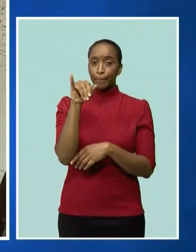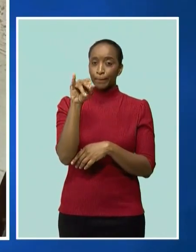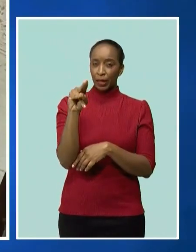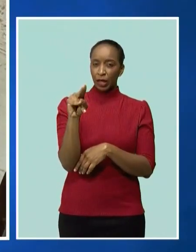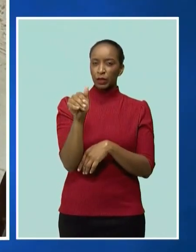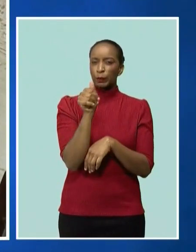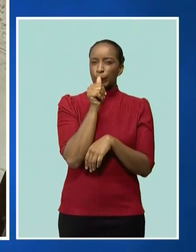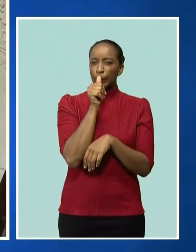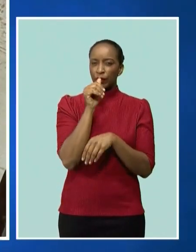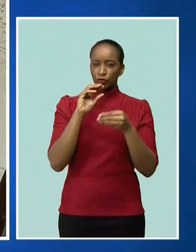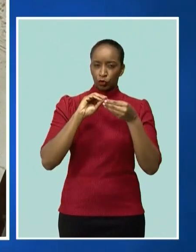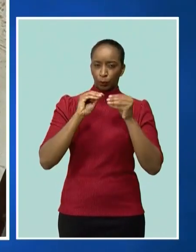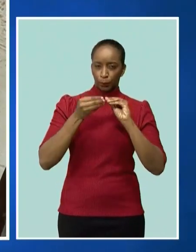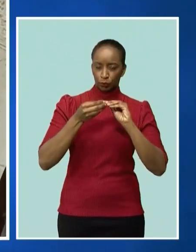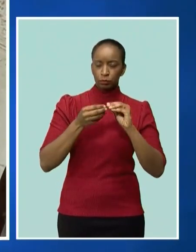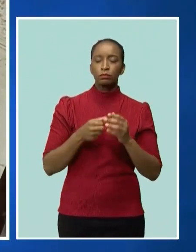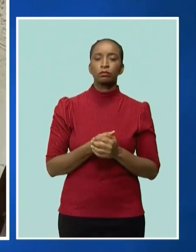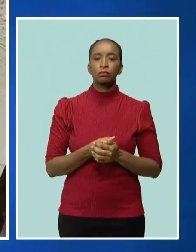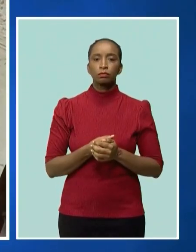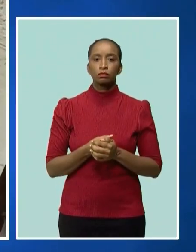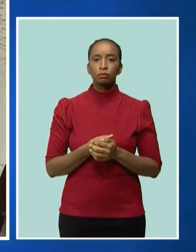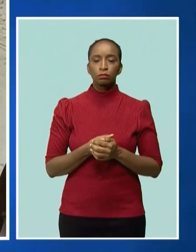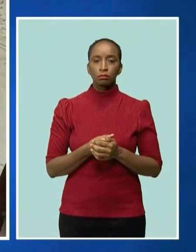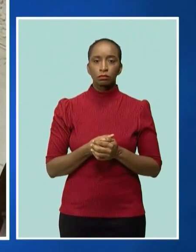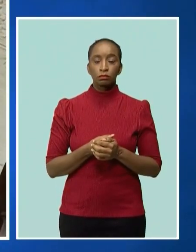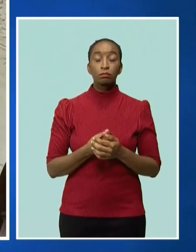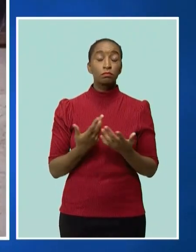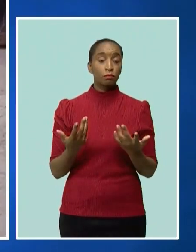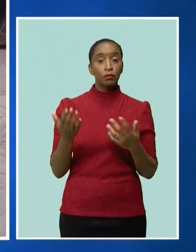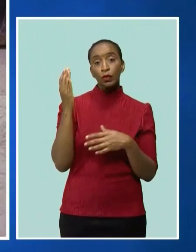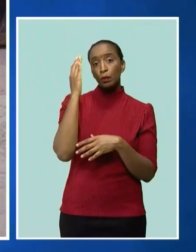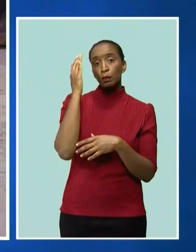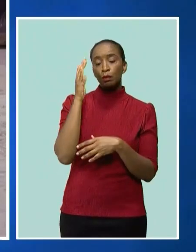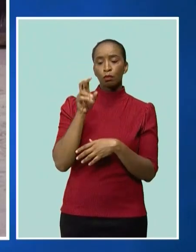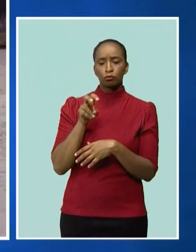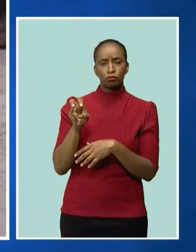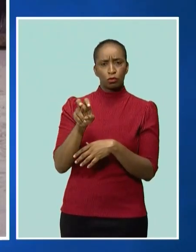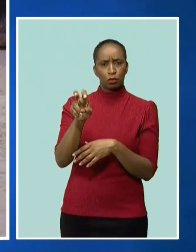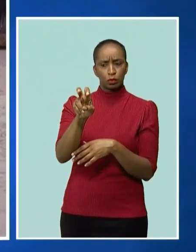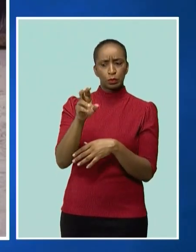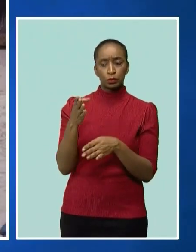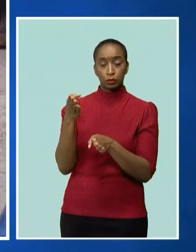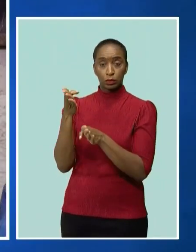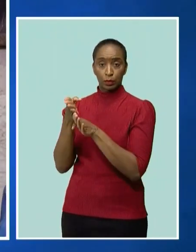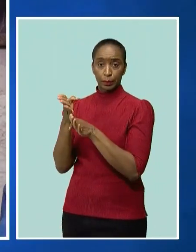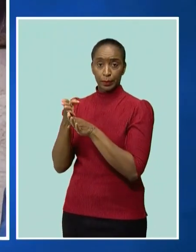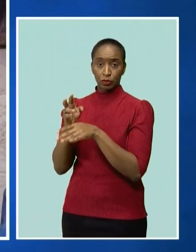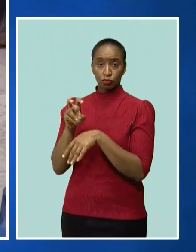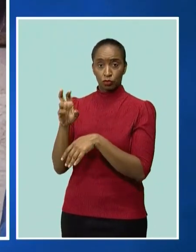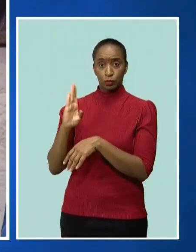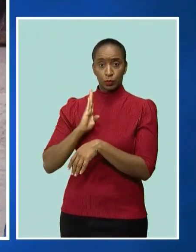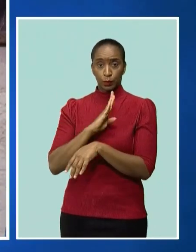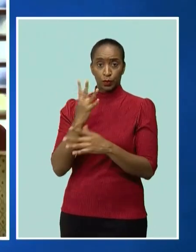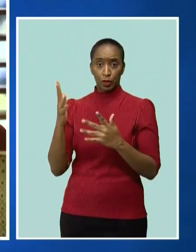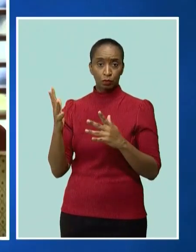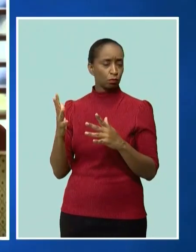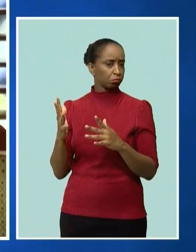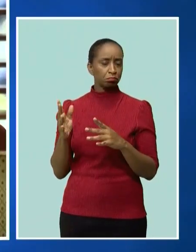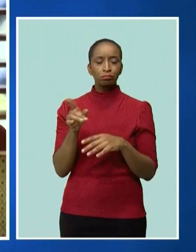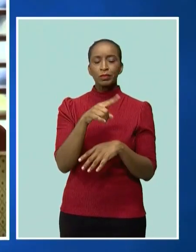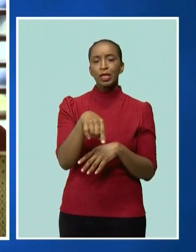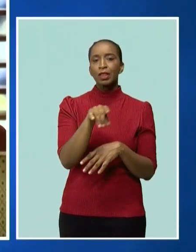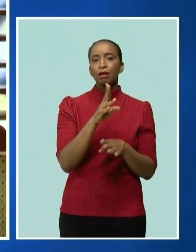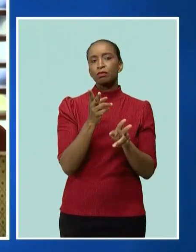that public transport is not only in the hands of government, but private individuals as well, and accuracy and accountability have